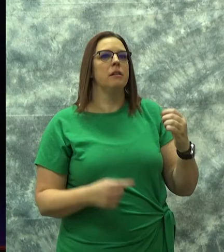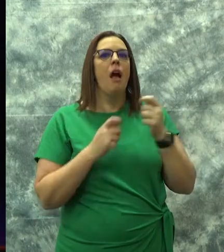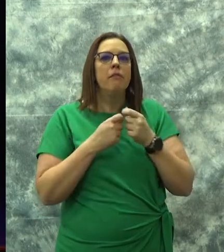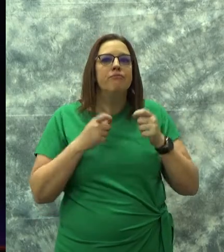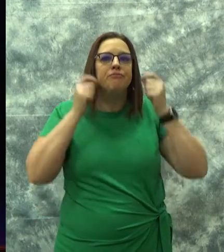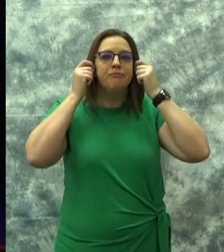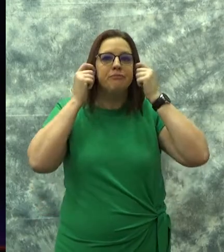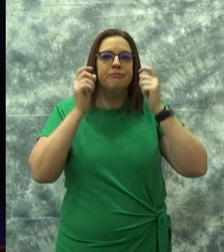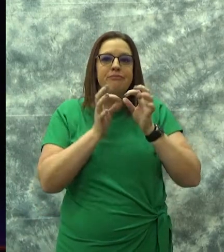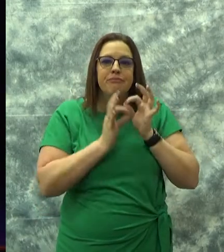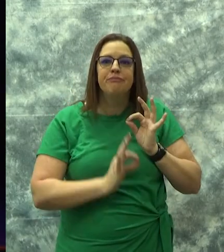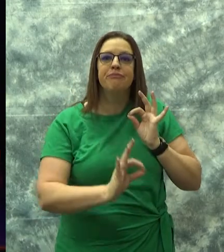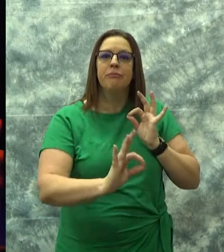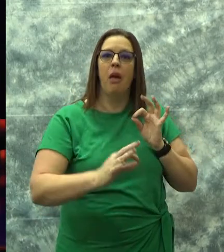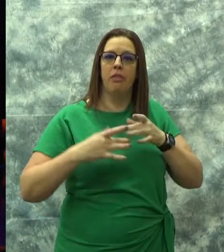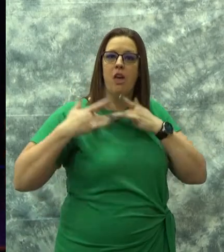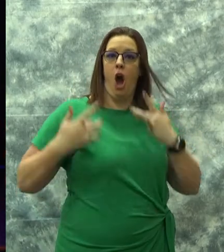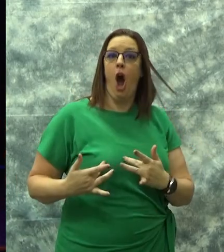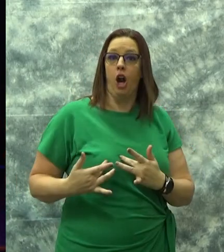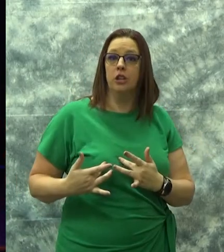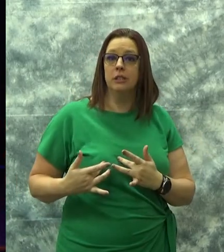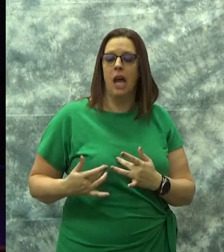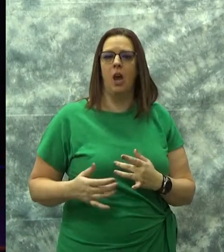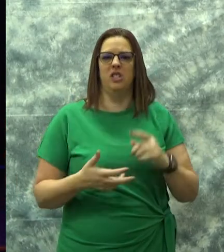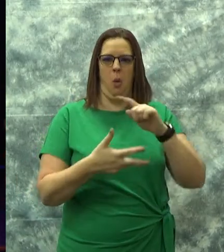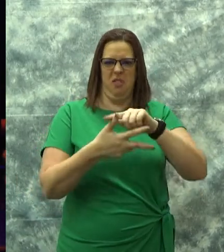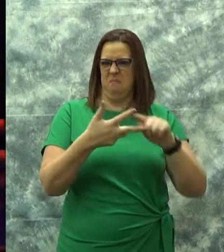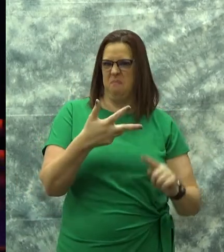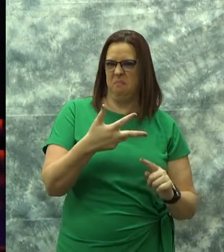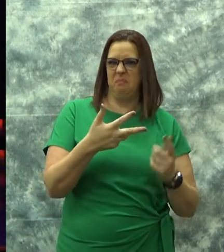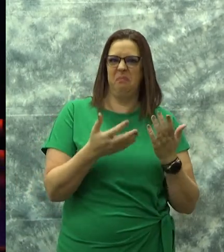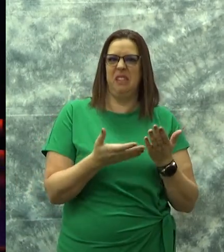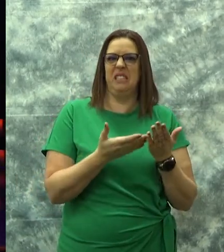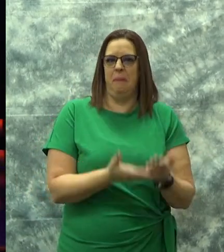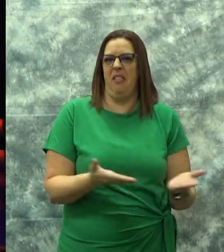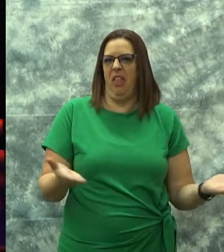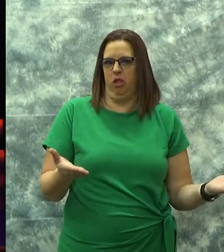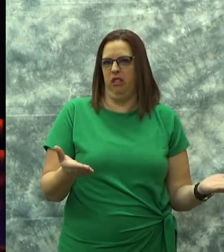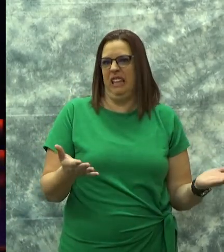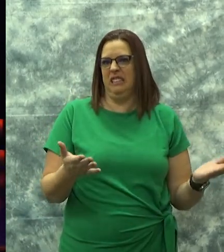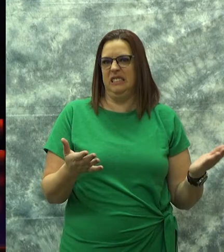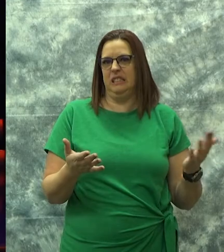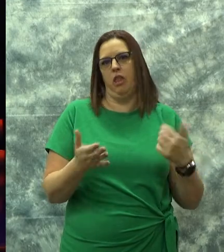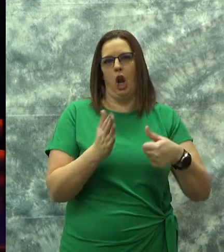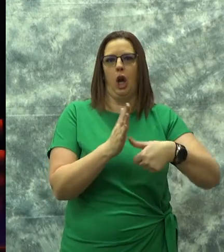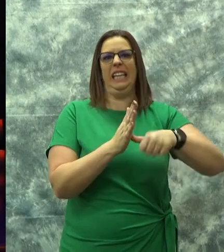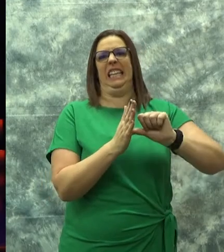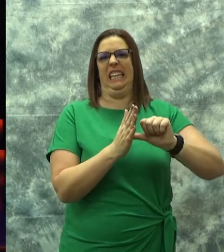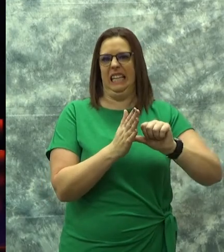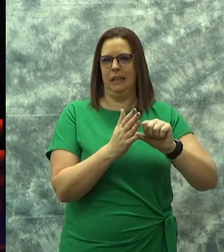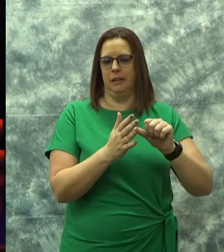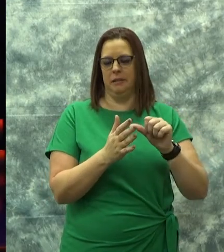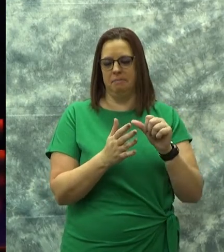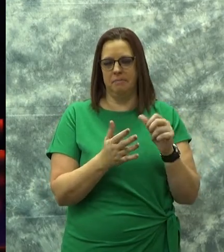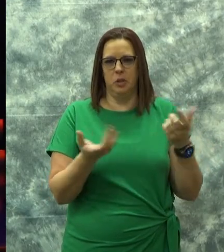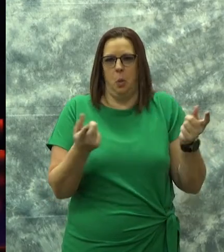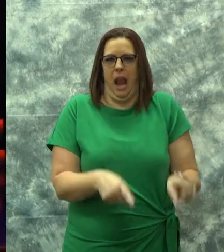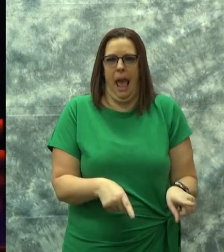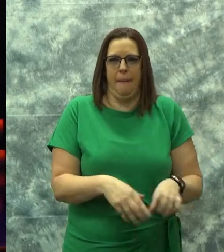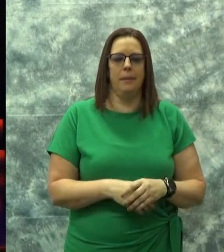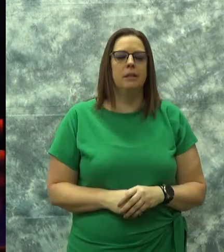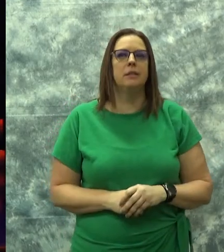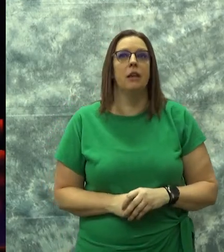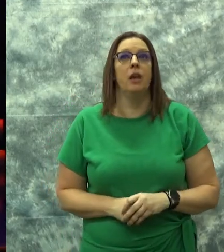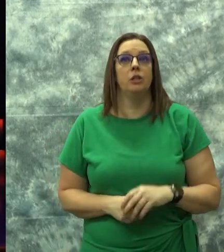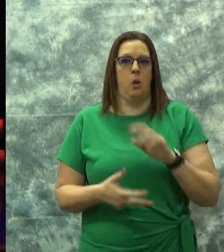heart. There may be a whole bunch of other things they do, but those are some of the key, basic, foundational factors of checking into health. And so